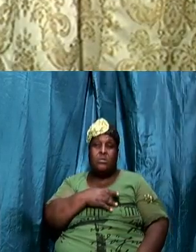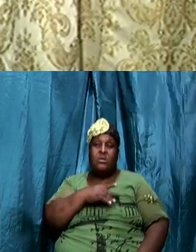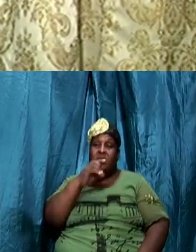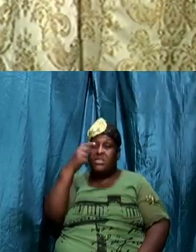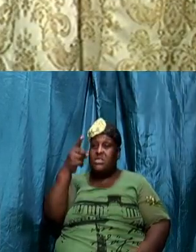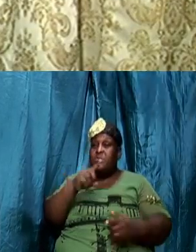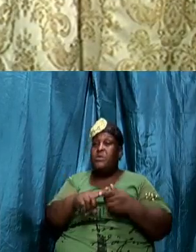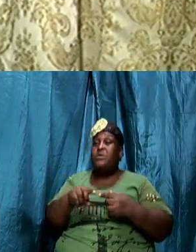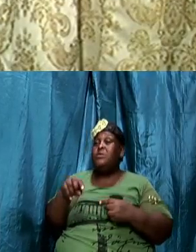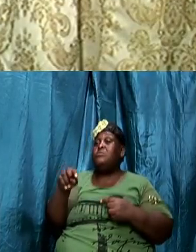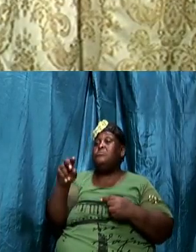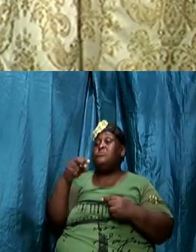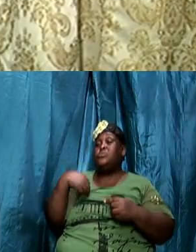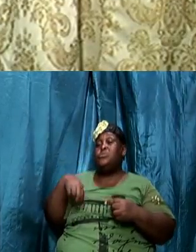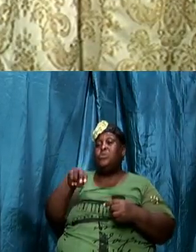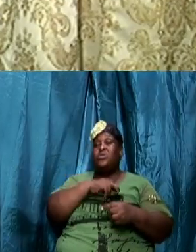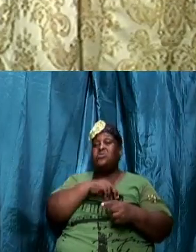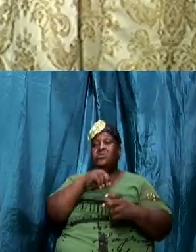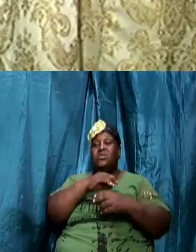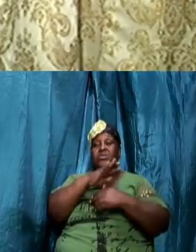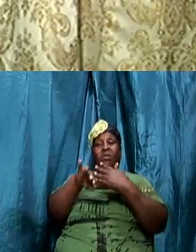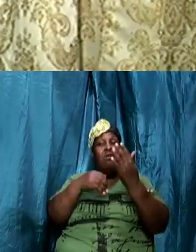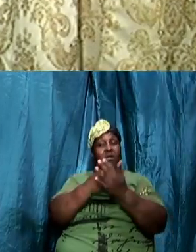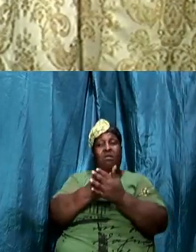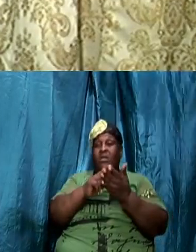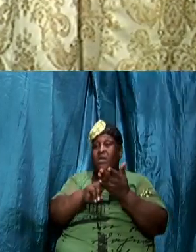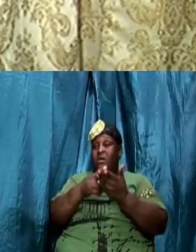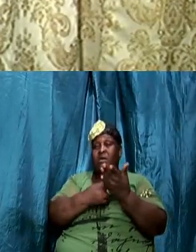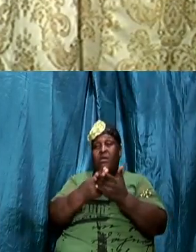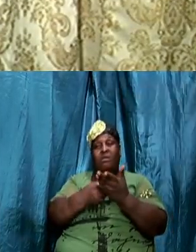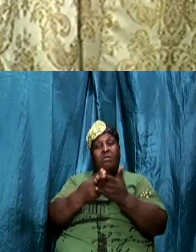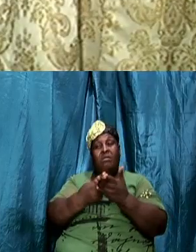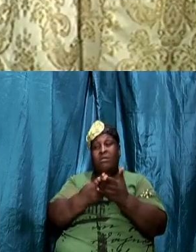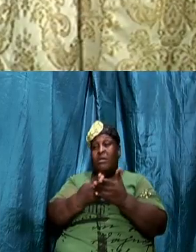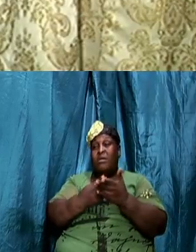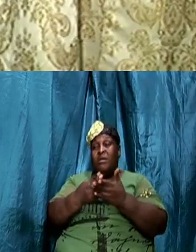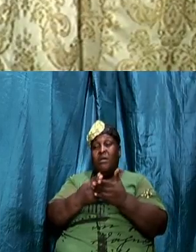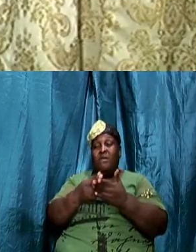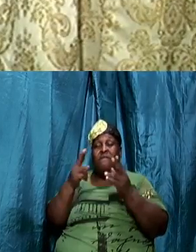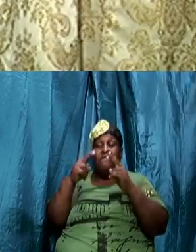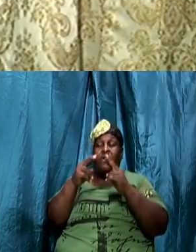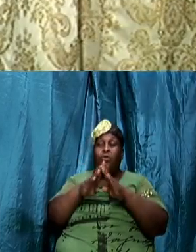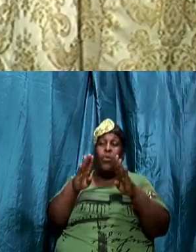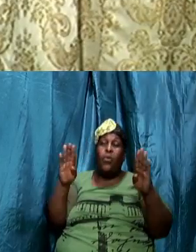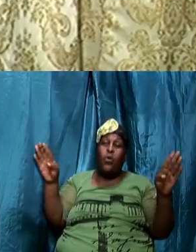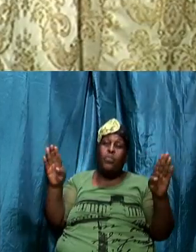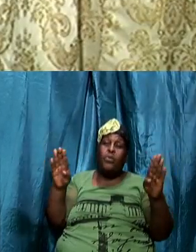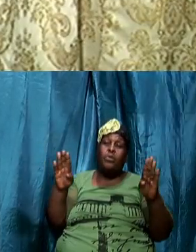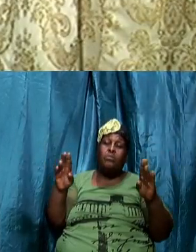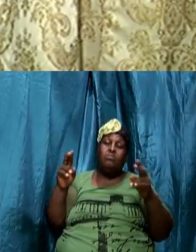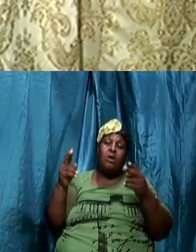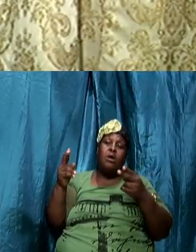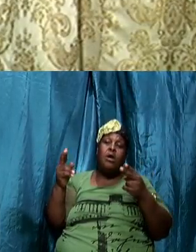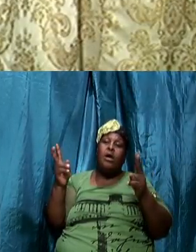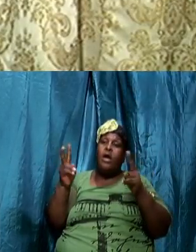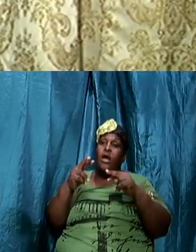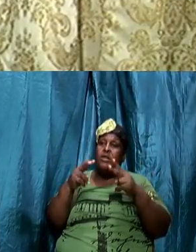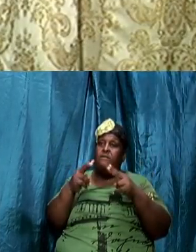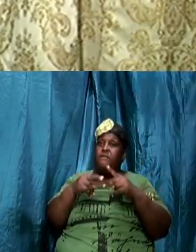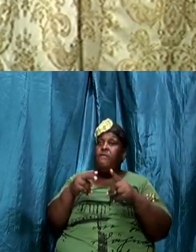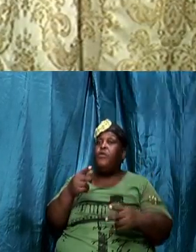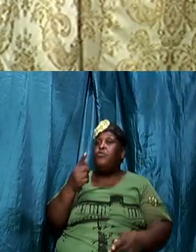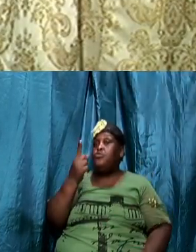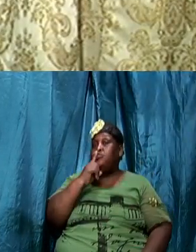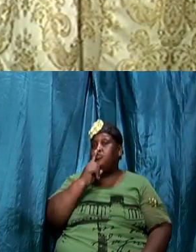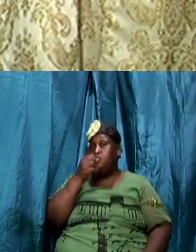all honesty. I am being very open and I'm being very frank. It is important